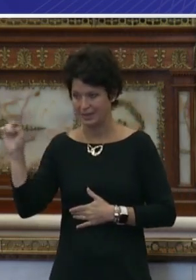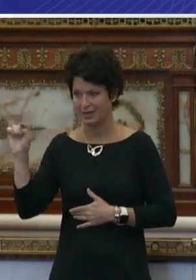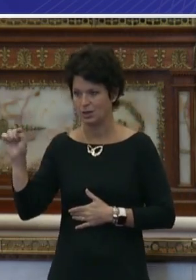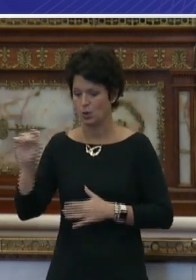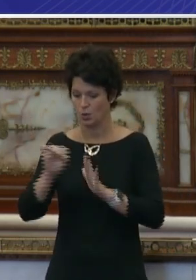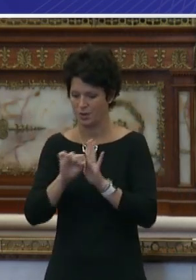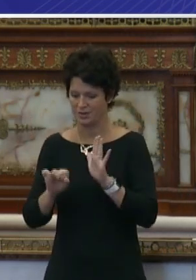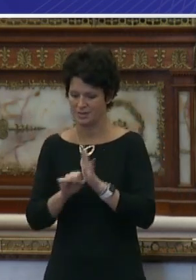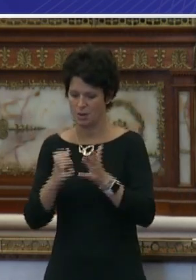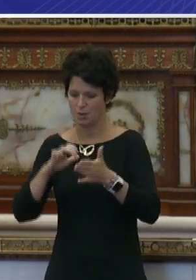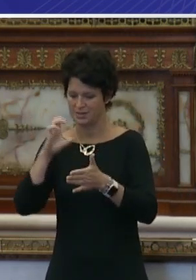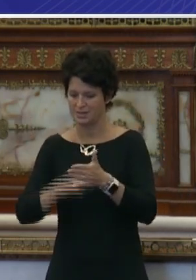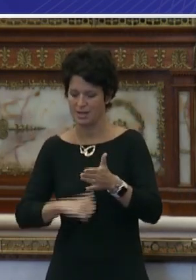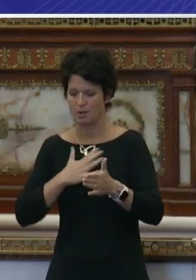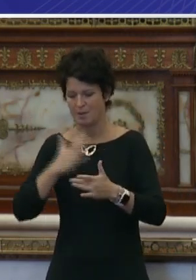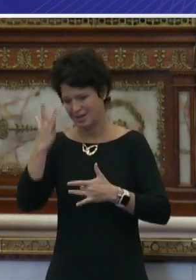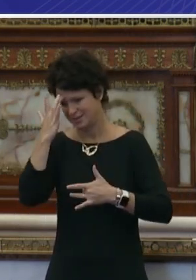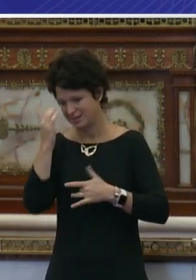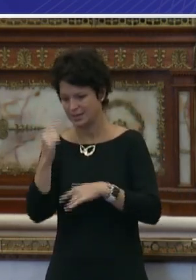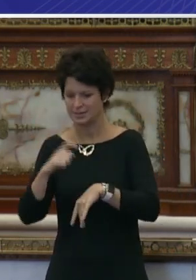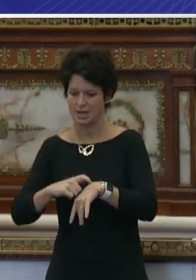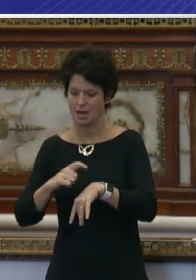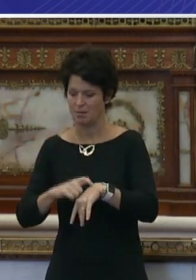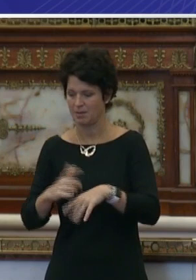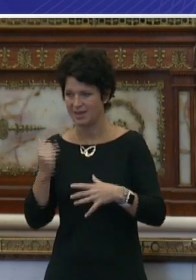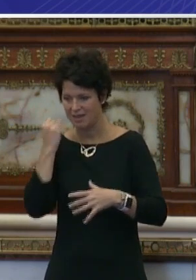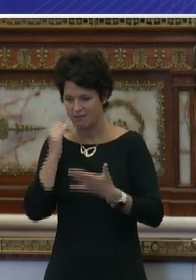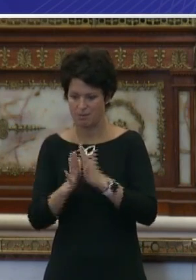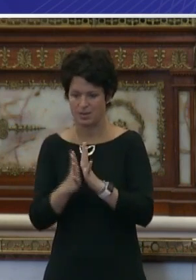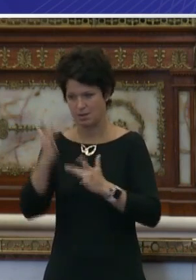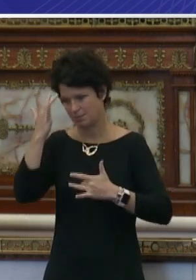state wants to take away my sick days if I get sick.